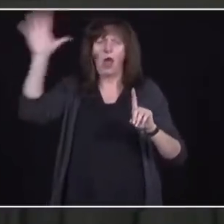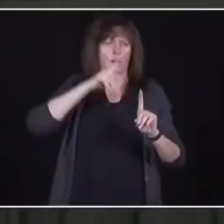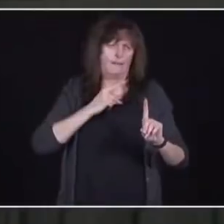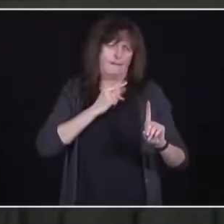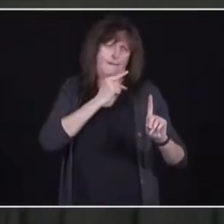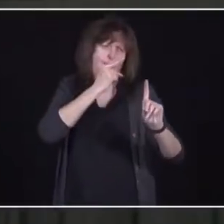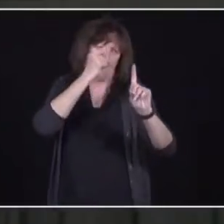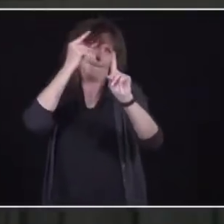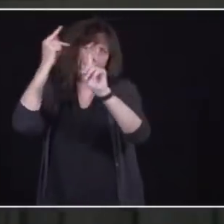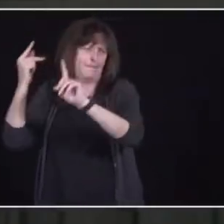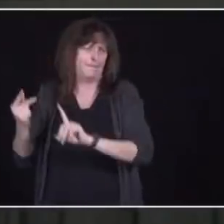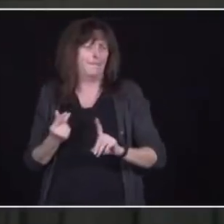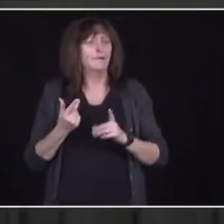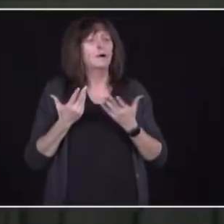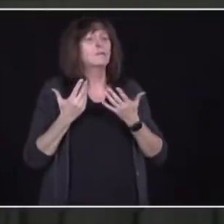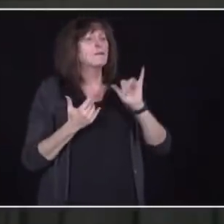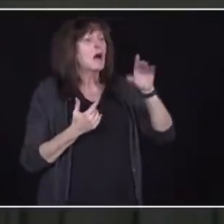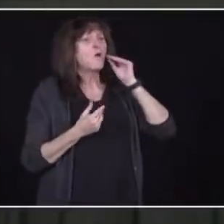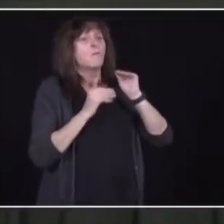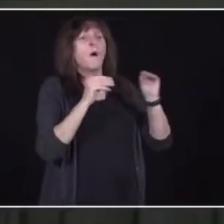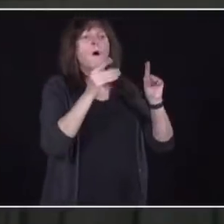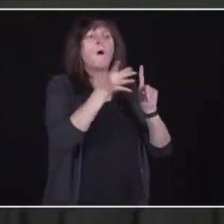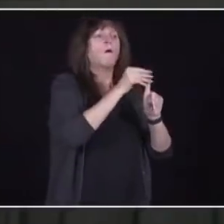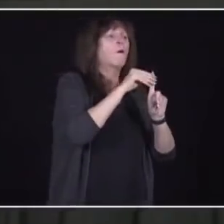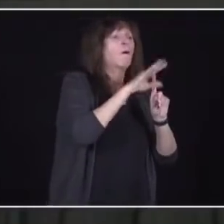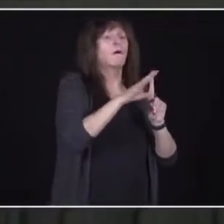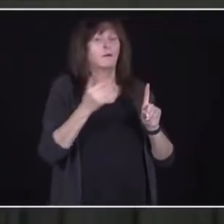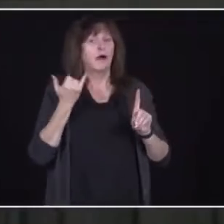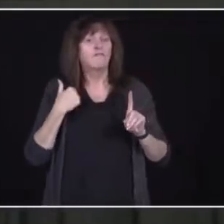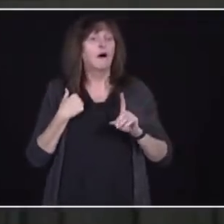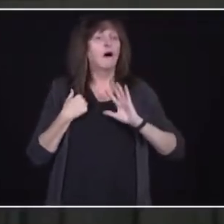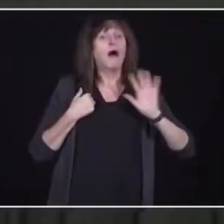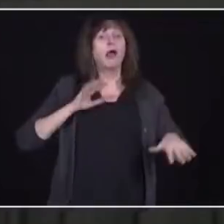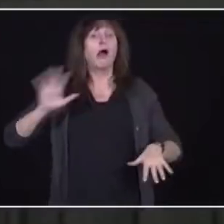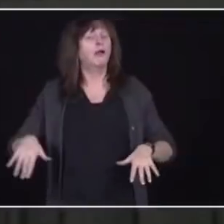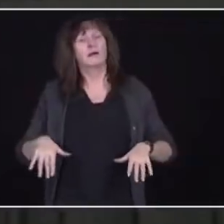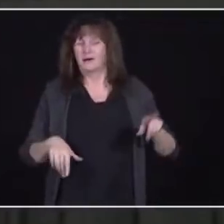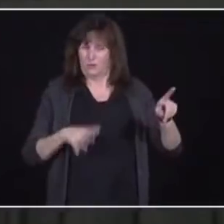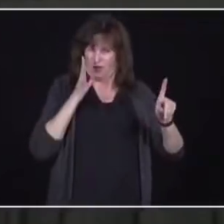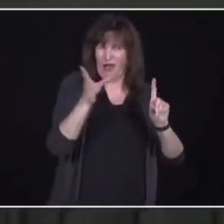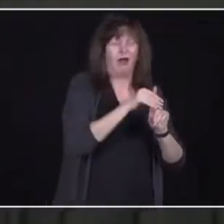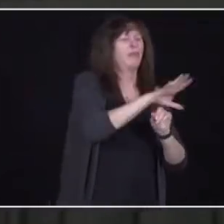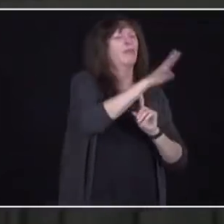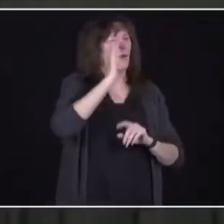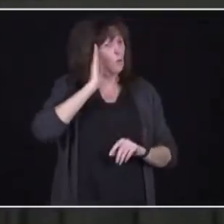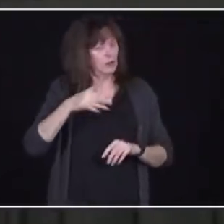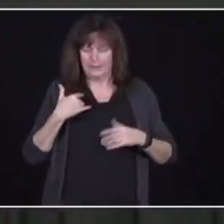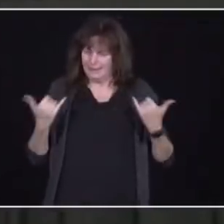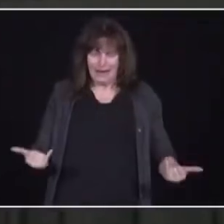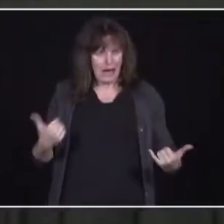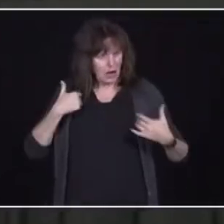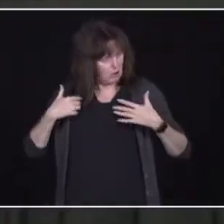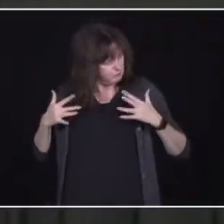have an outbreak now, in time they would if we can't give them that level of protection that we want to give them. So we are now,